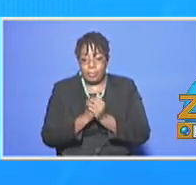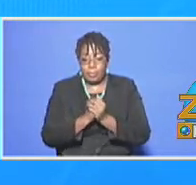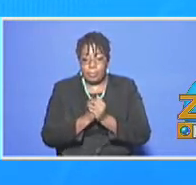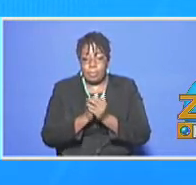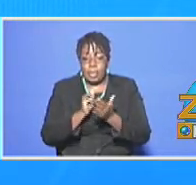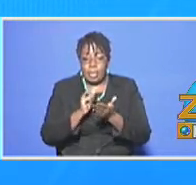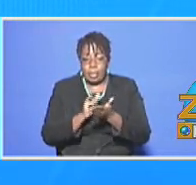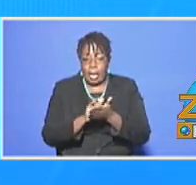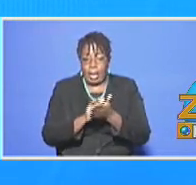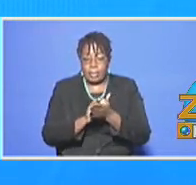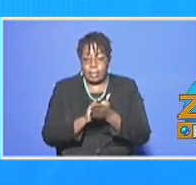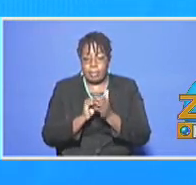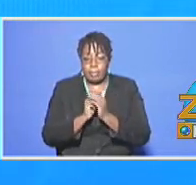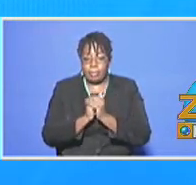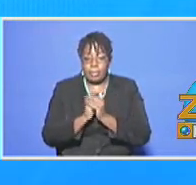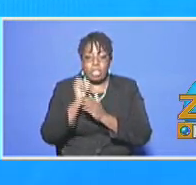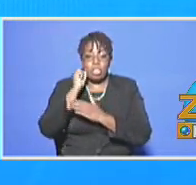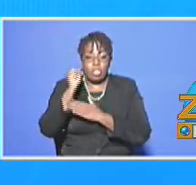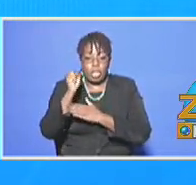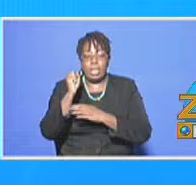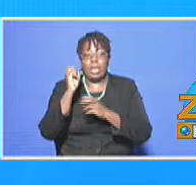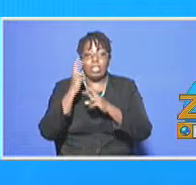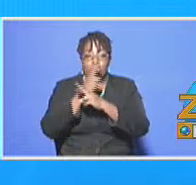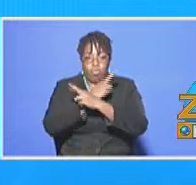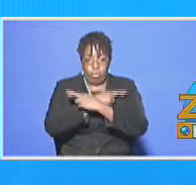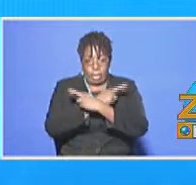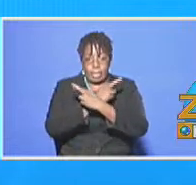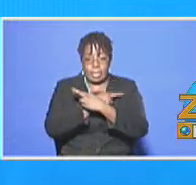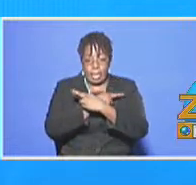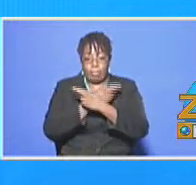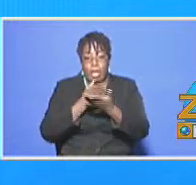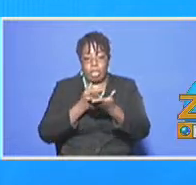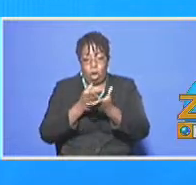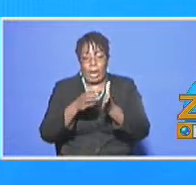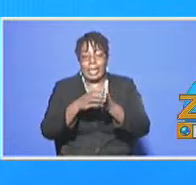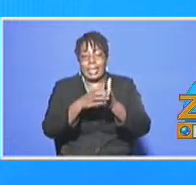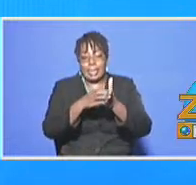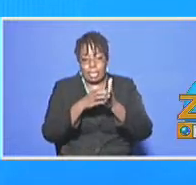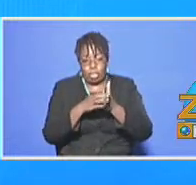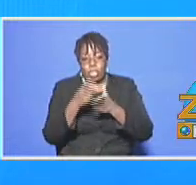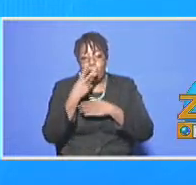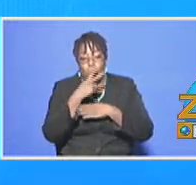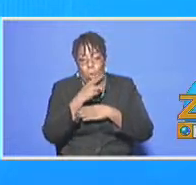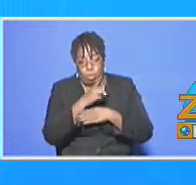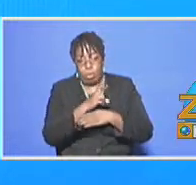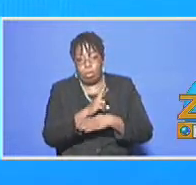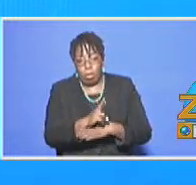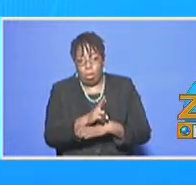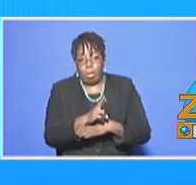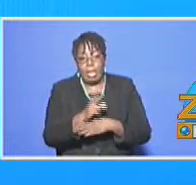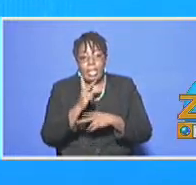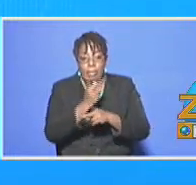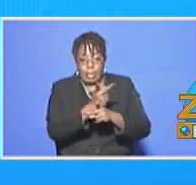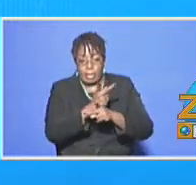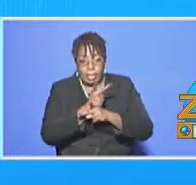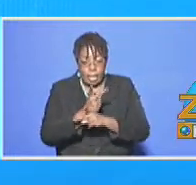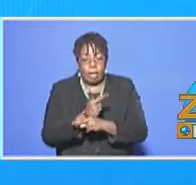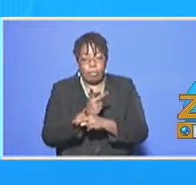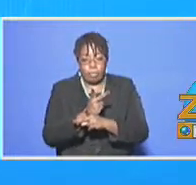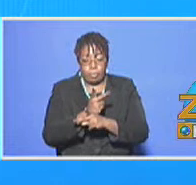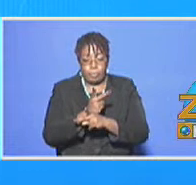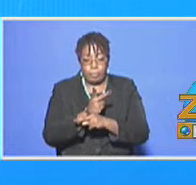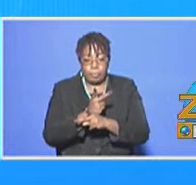says her doctors indicated that she's resting in stable condition for observation, and this as a precaution given the